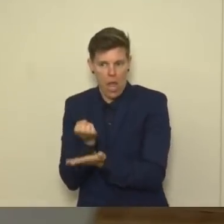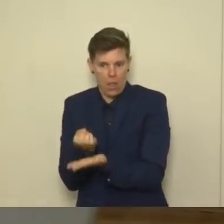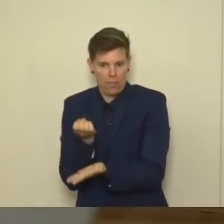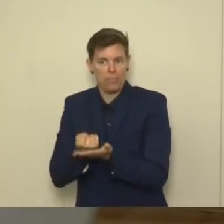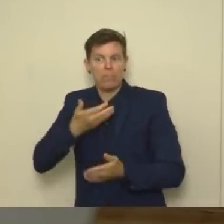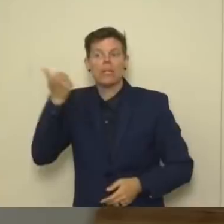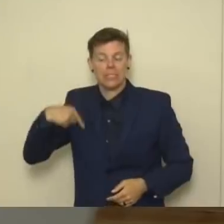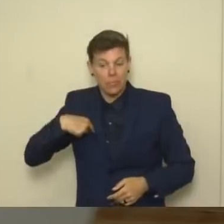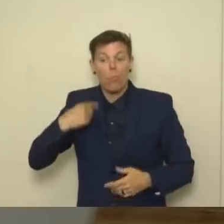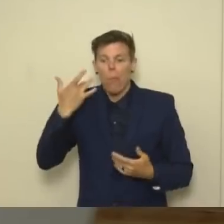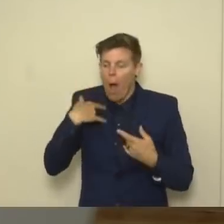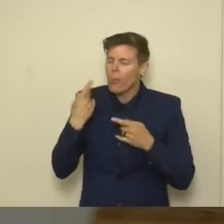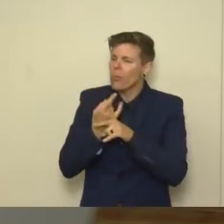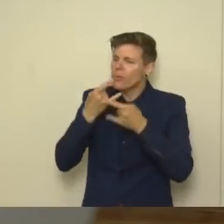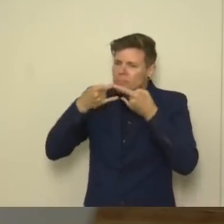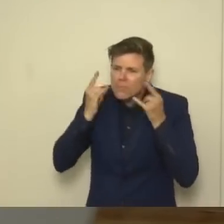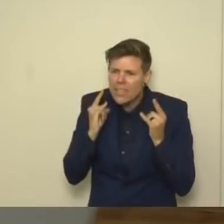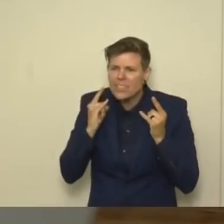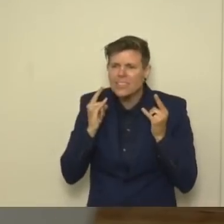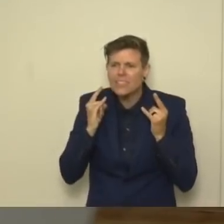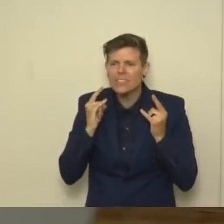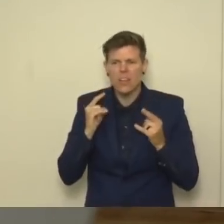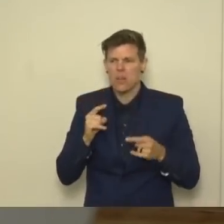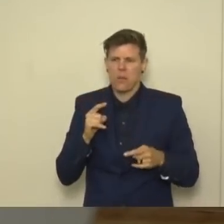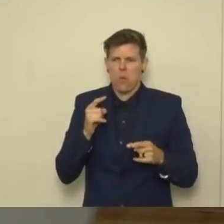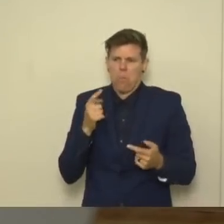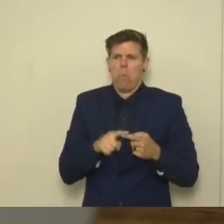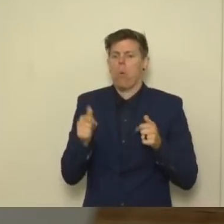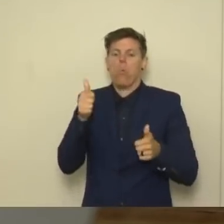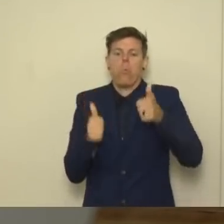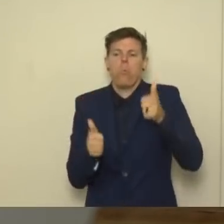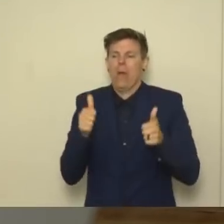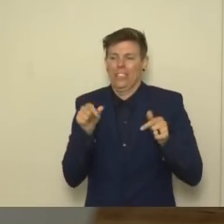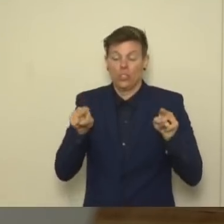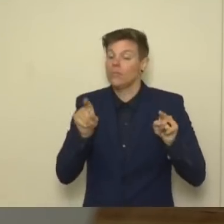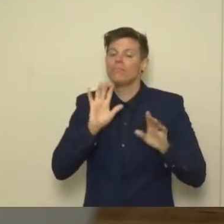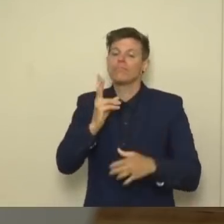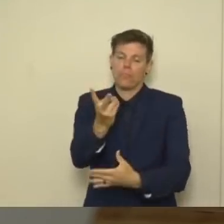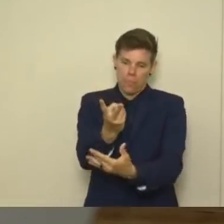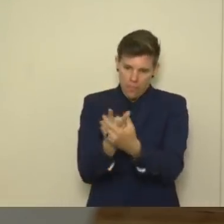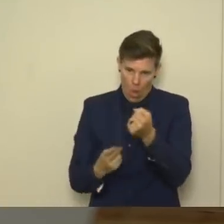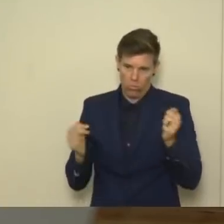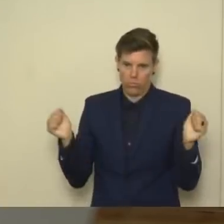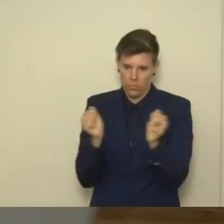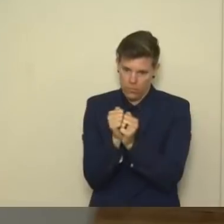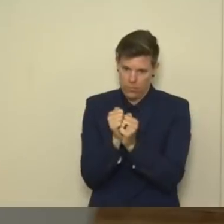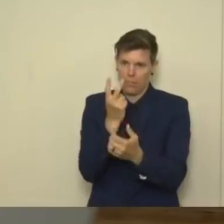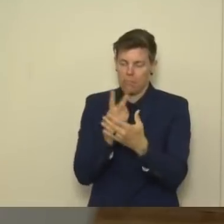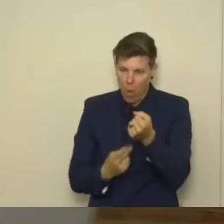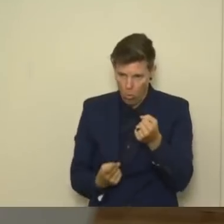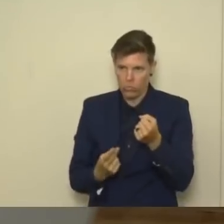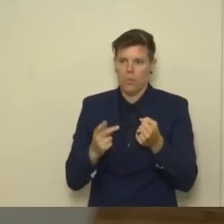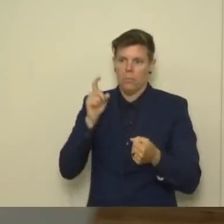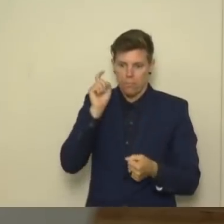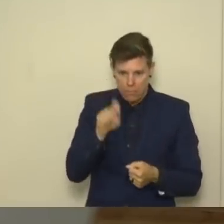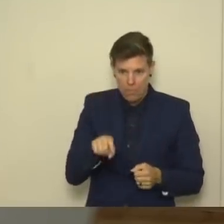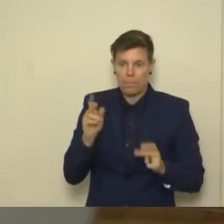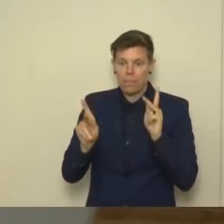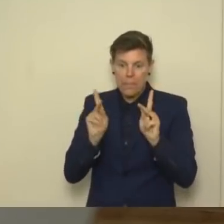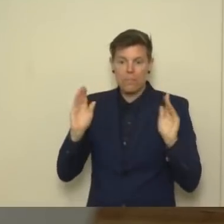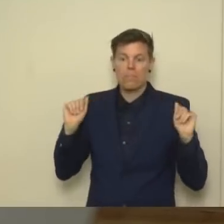choice between one or the other, it's not. When we do better with the virus, we will do better economically and get our people back to work. Thank you, Governor.